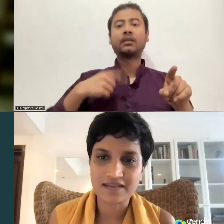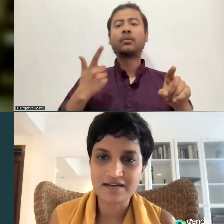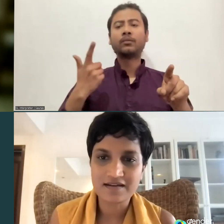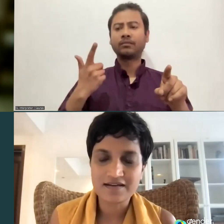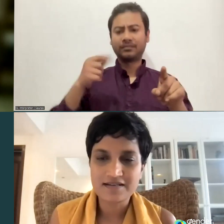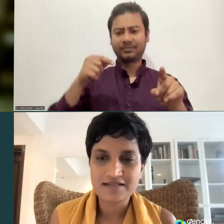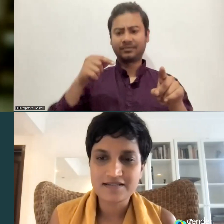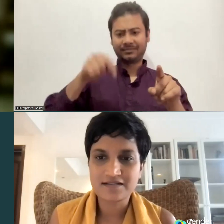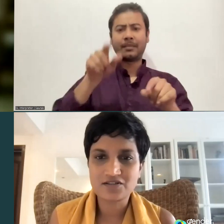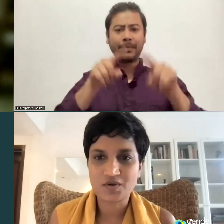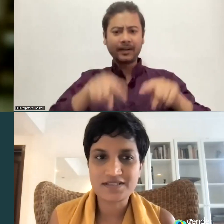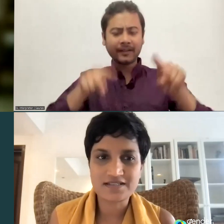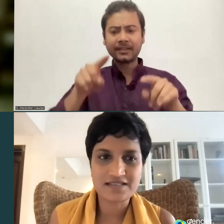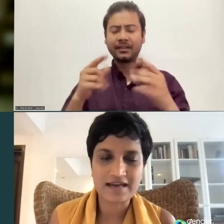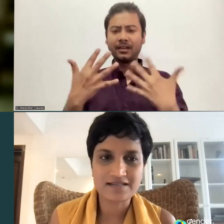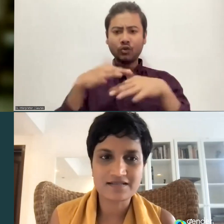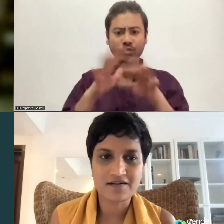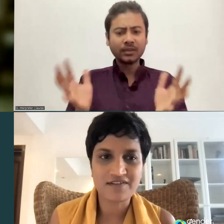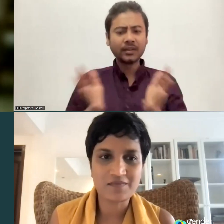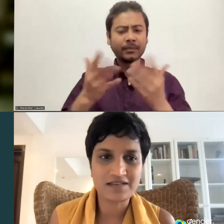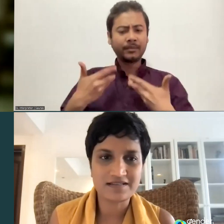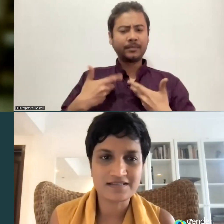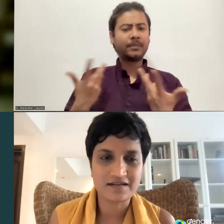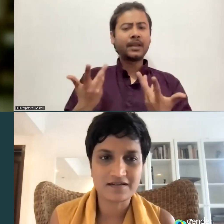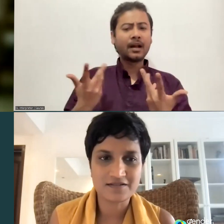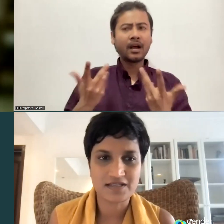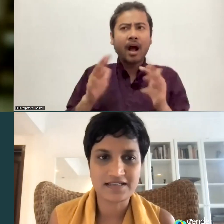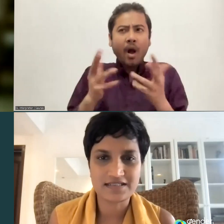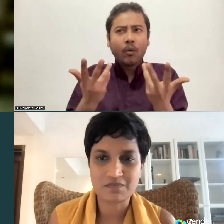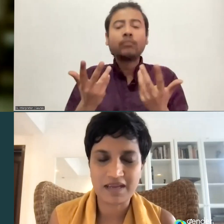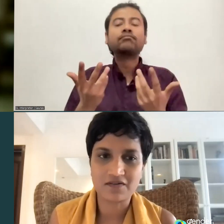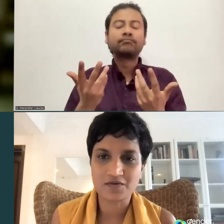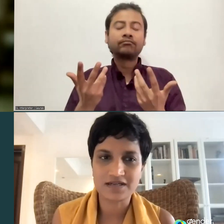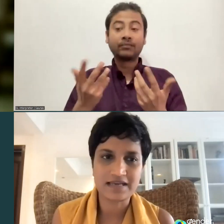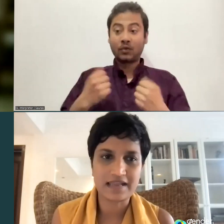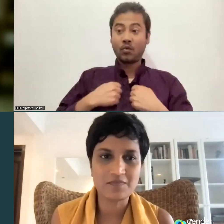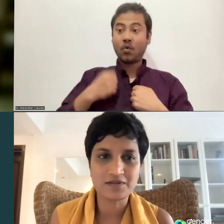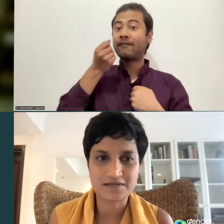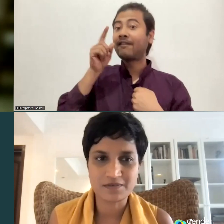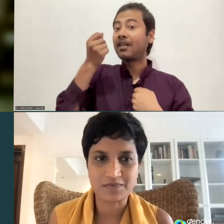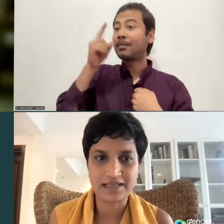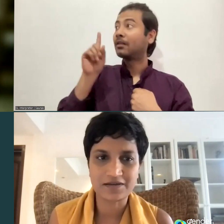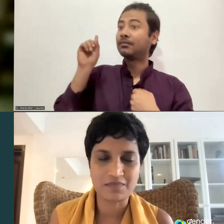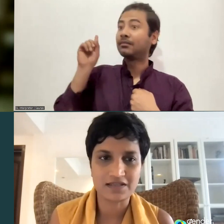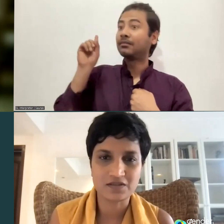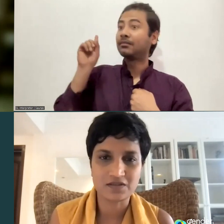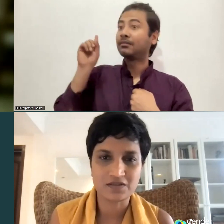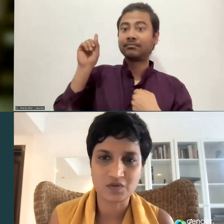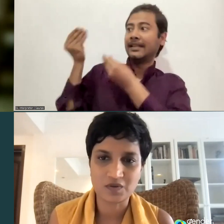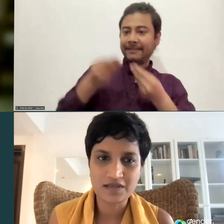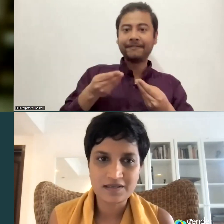I think certain choices that our families and our society has made around us enabled people like